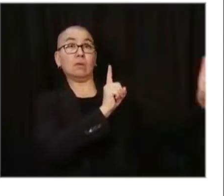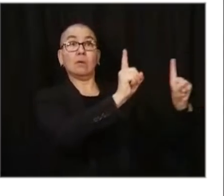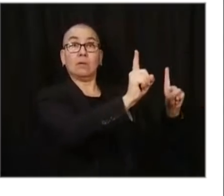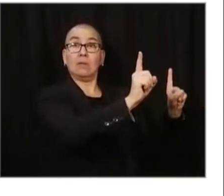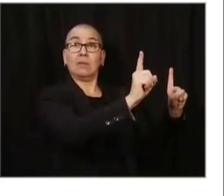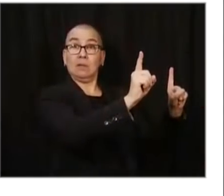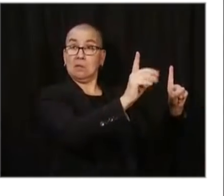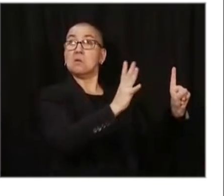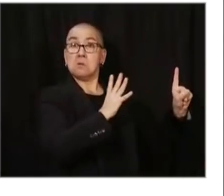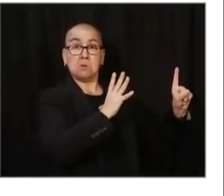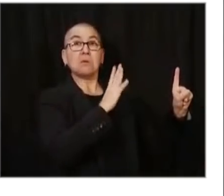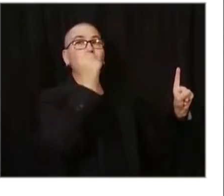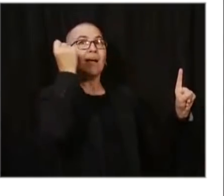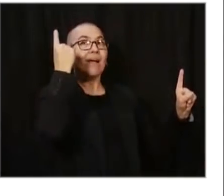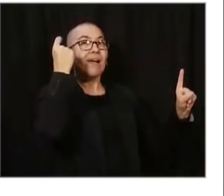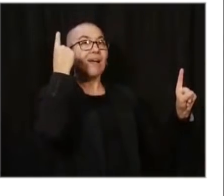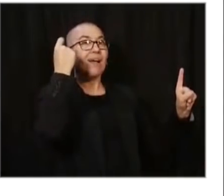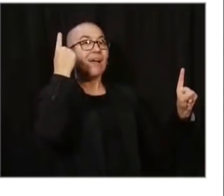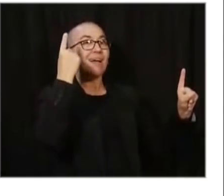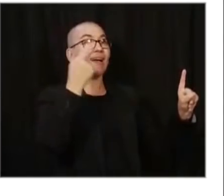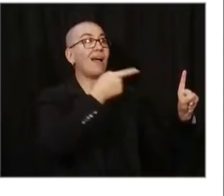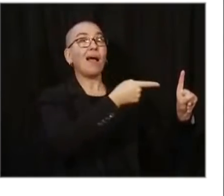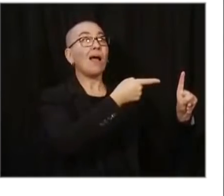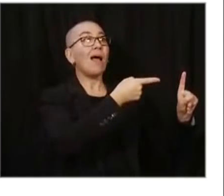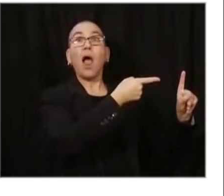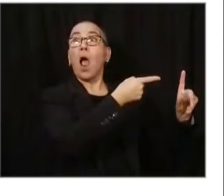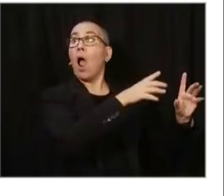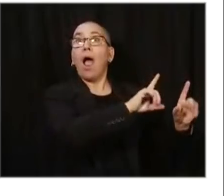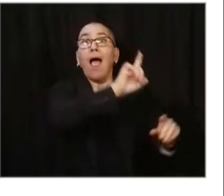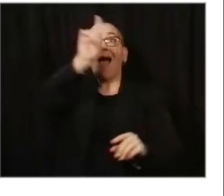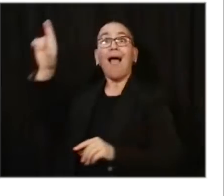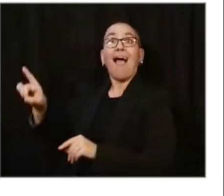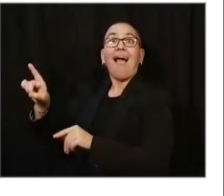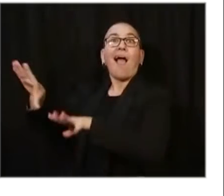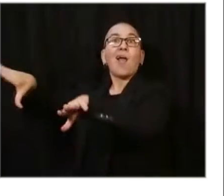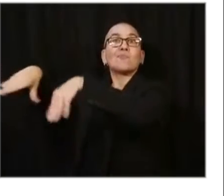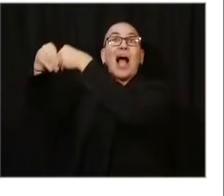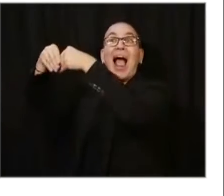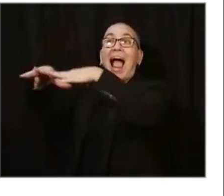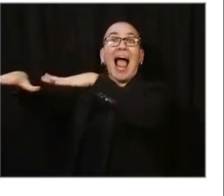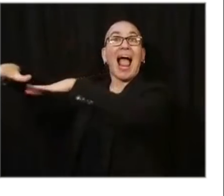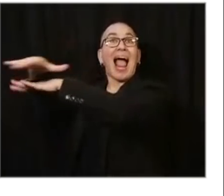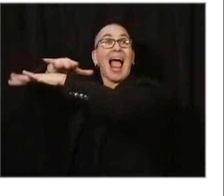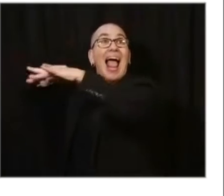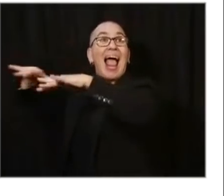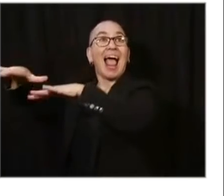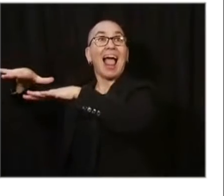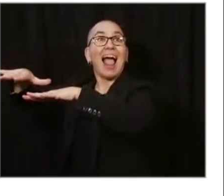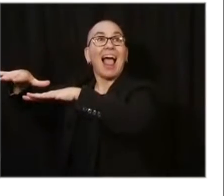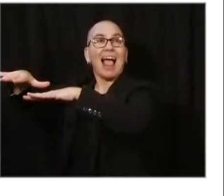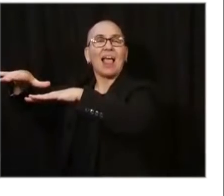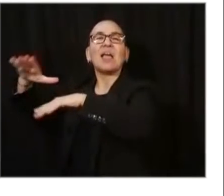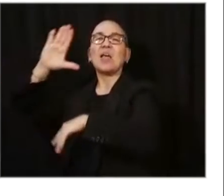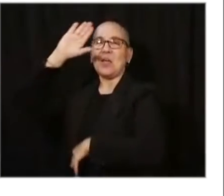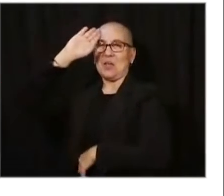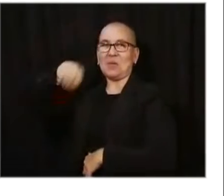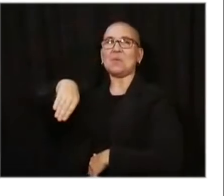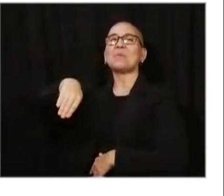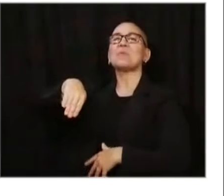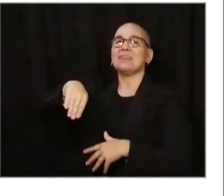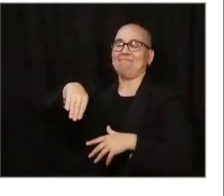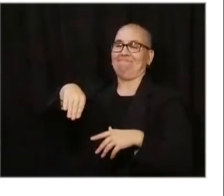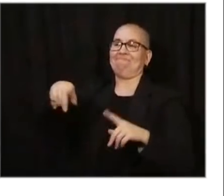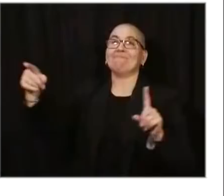very predictable about where they went, what they did, kept the mask on, we knew that there would be a reduction in those types of activities. For